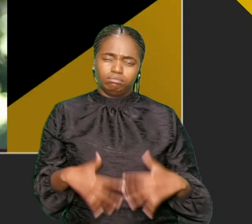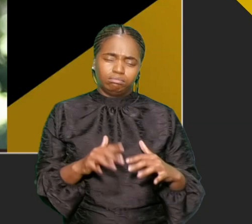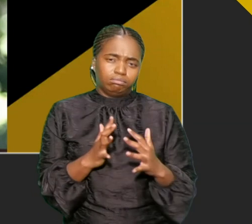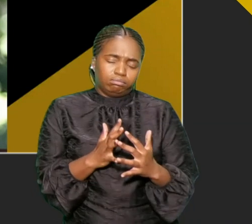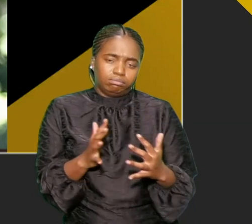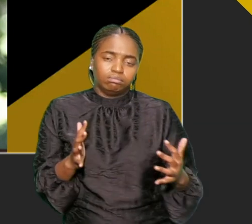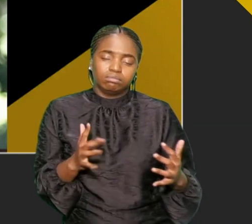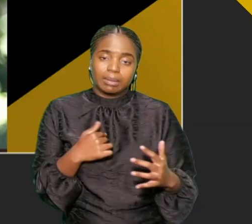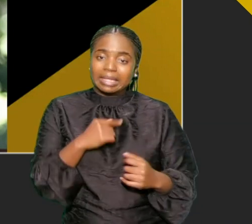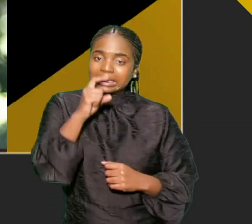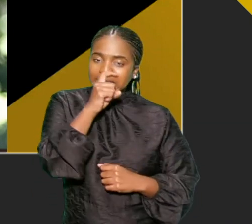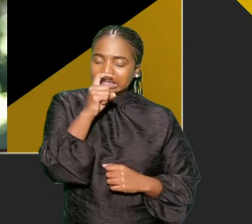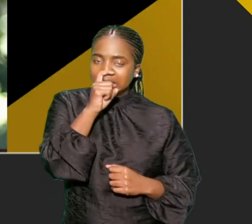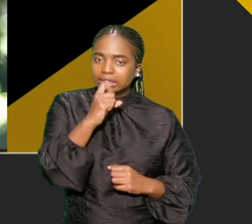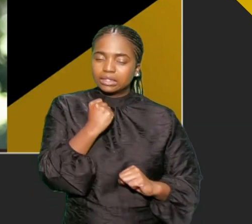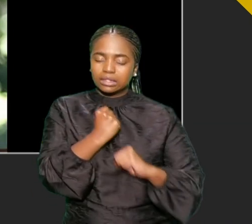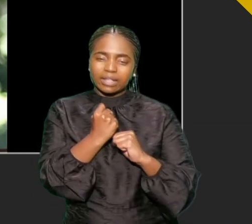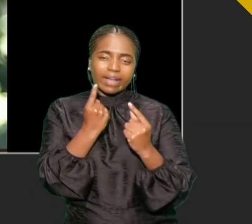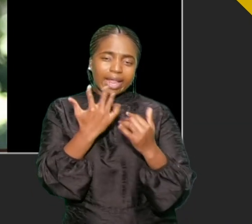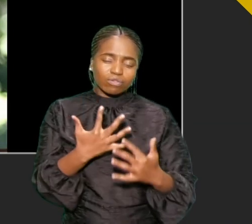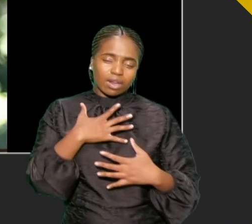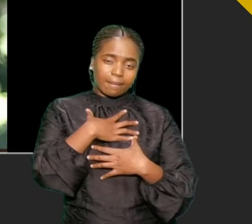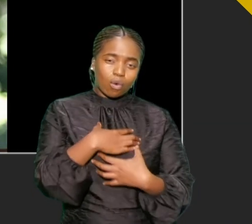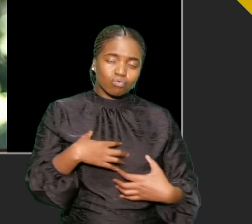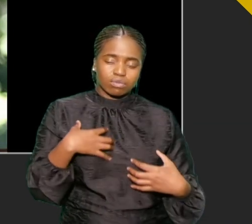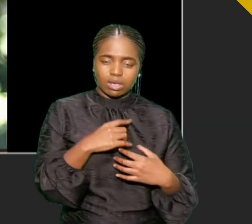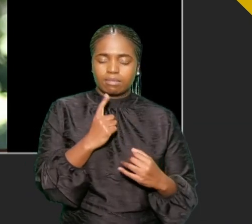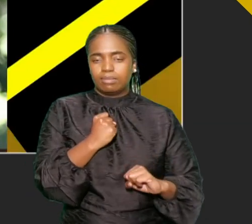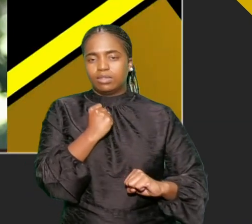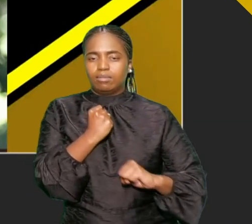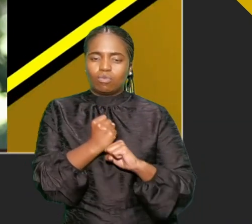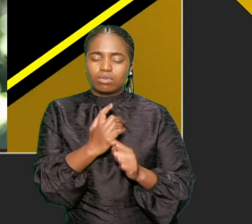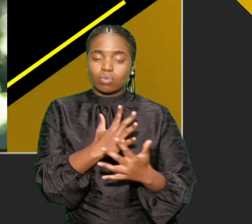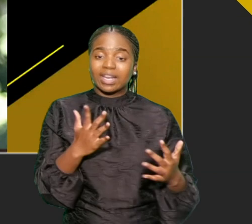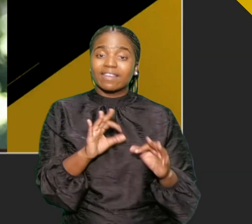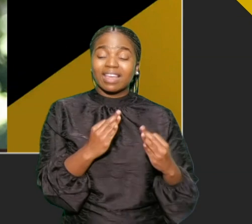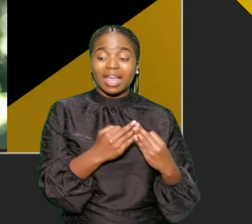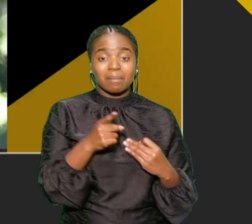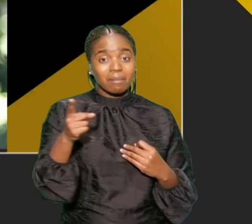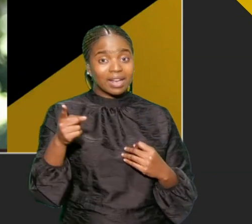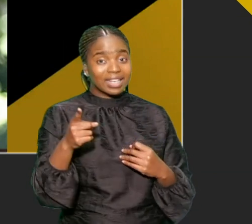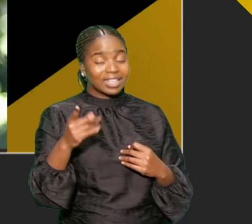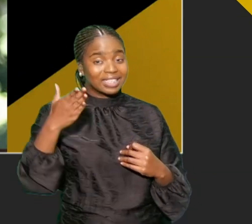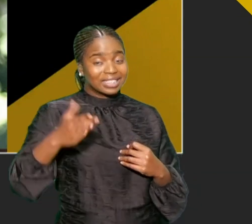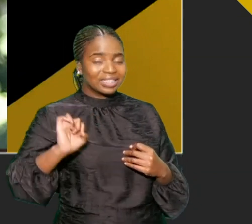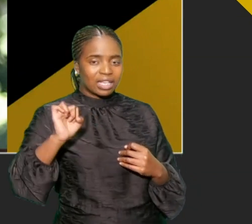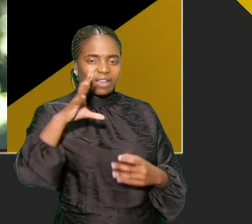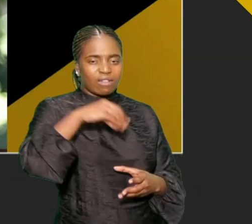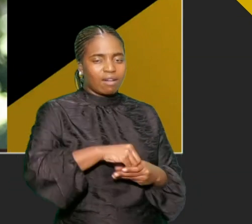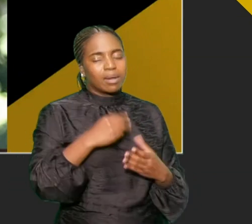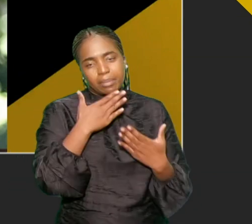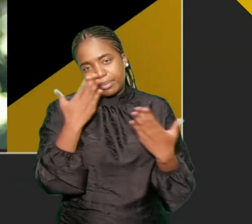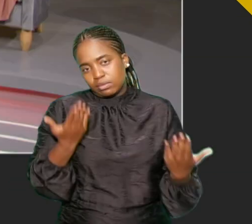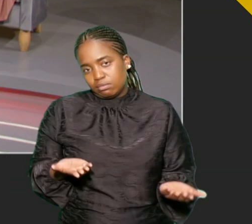supportive. My sisters were there financially, emotionally, everyone was there. The family on the other side wasn't that involved, but I